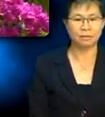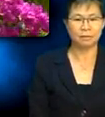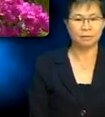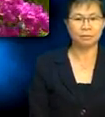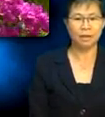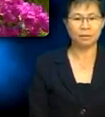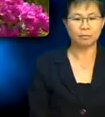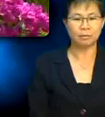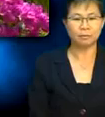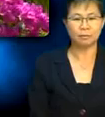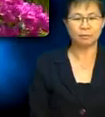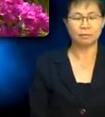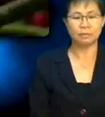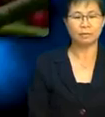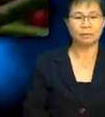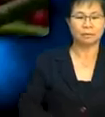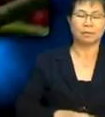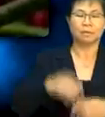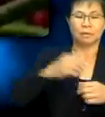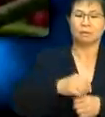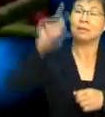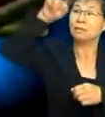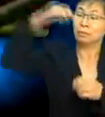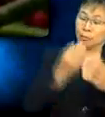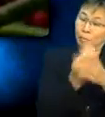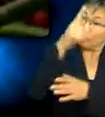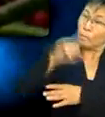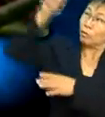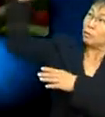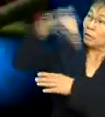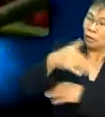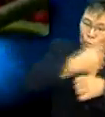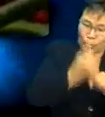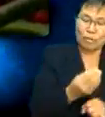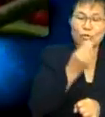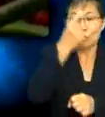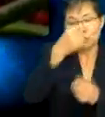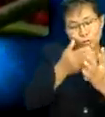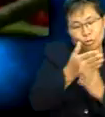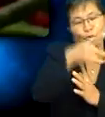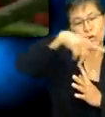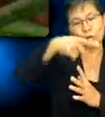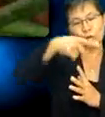Use light energy from the sun to make food through photosynthesis.